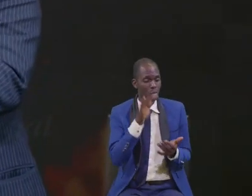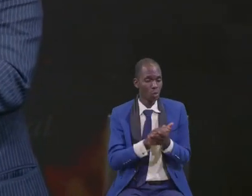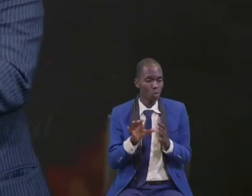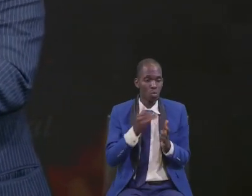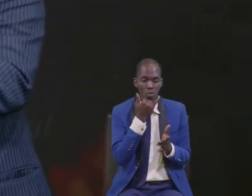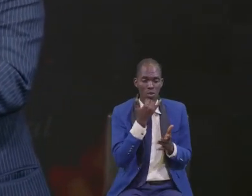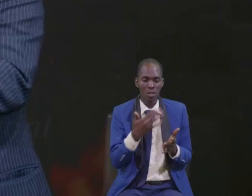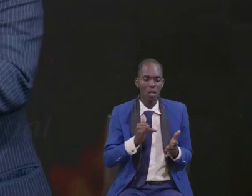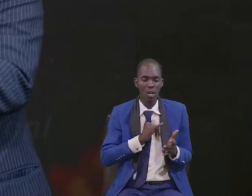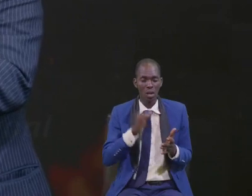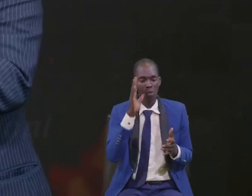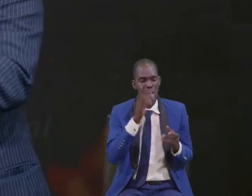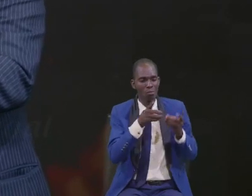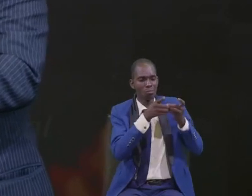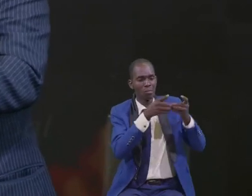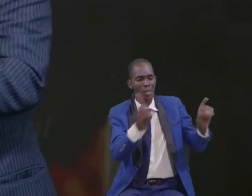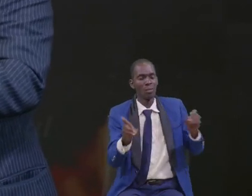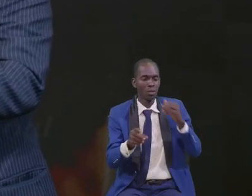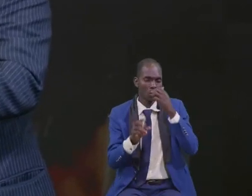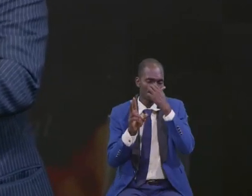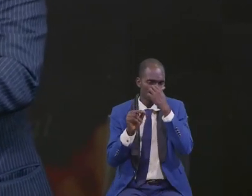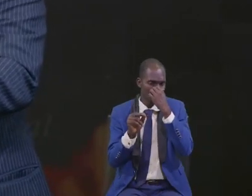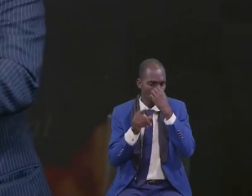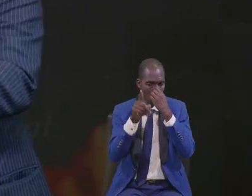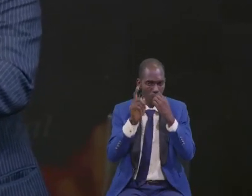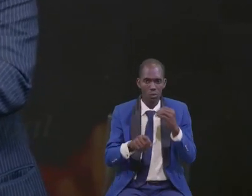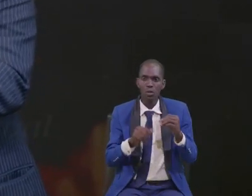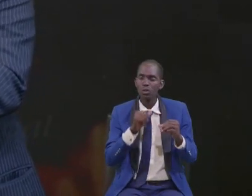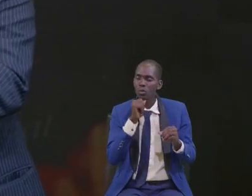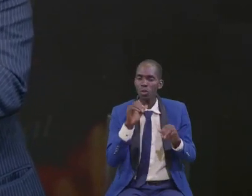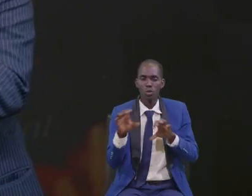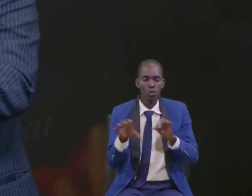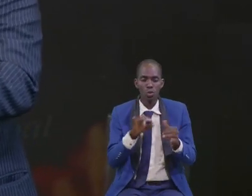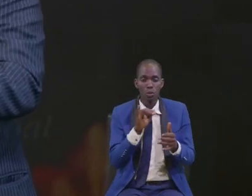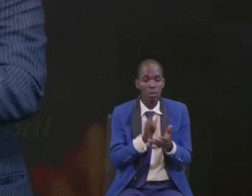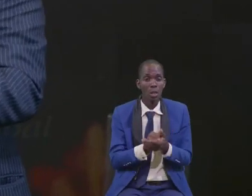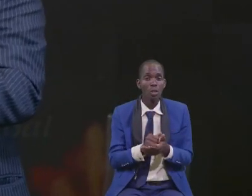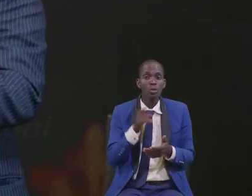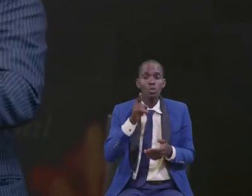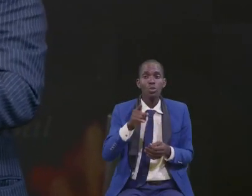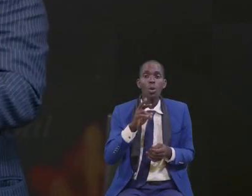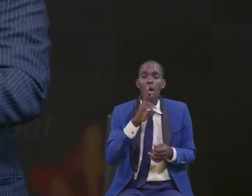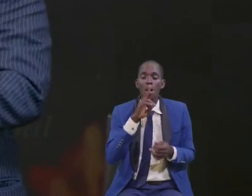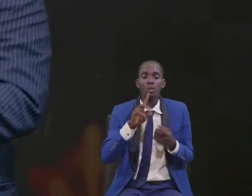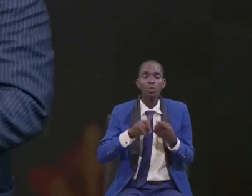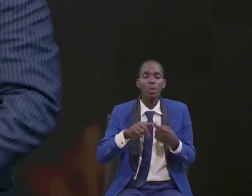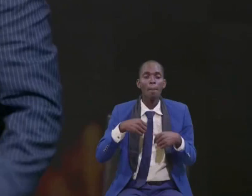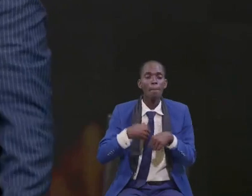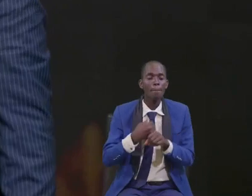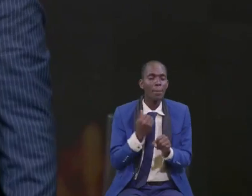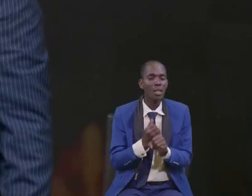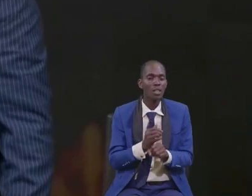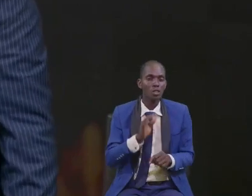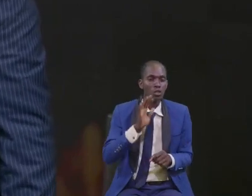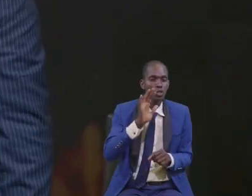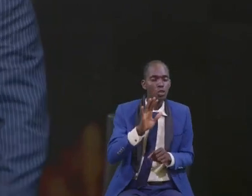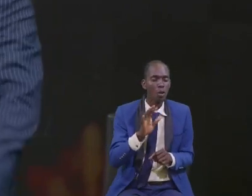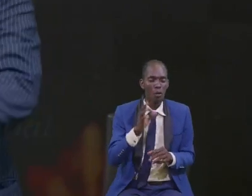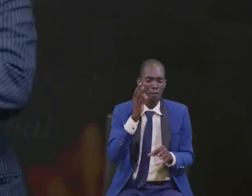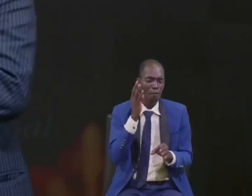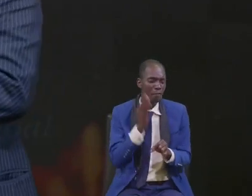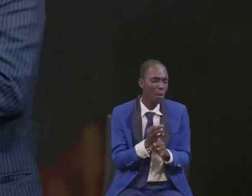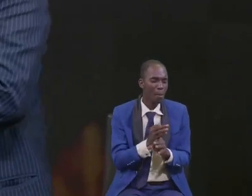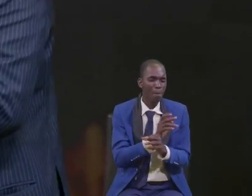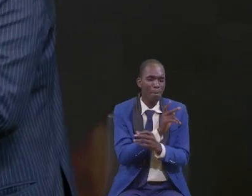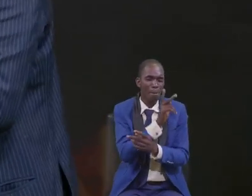trying of your faith. That the trial is to make your faith perfect until the